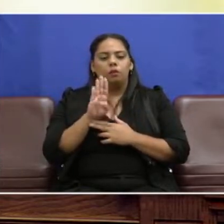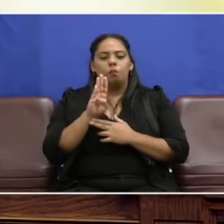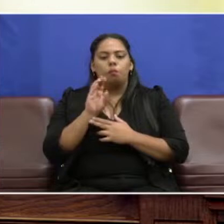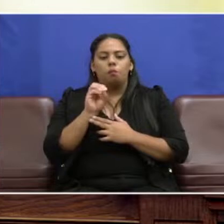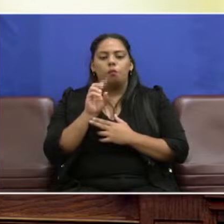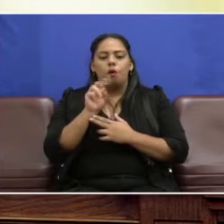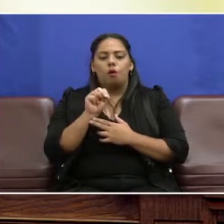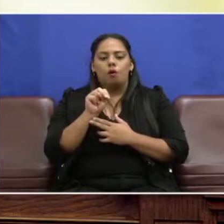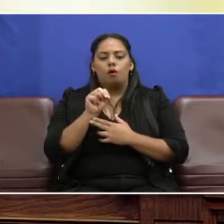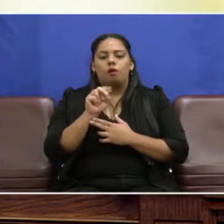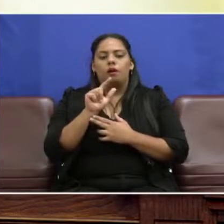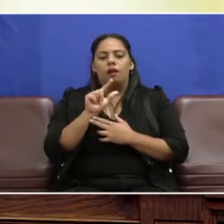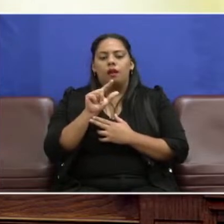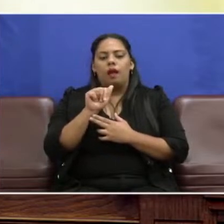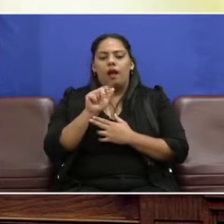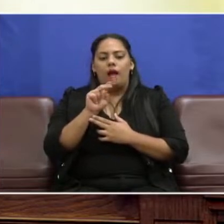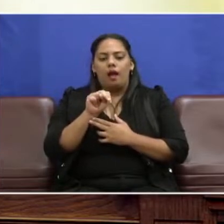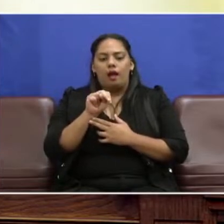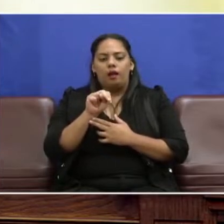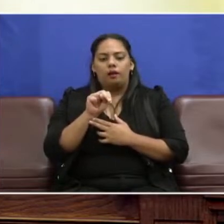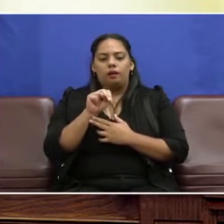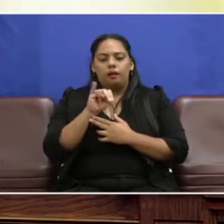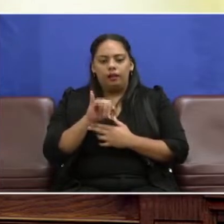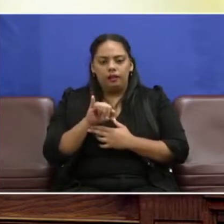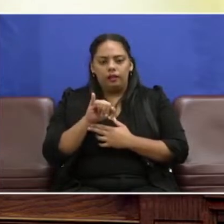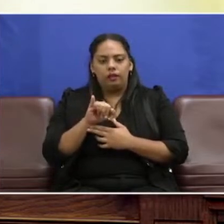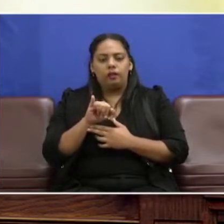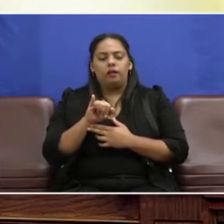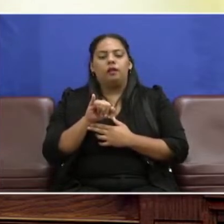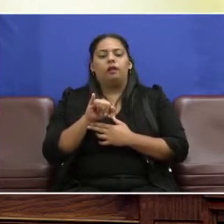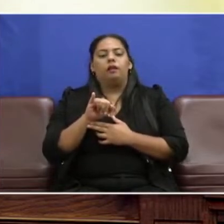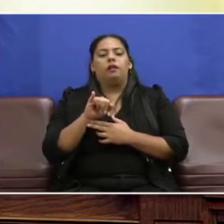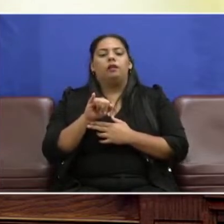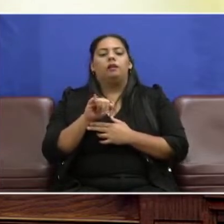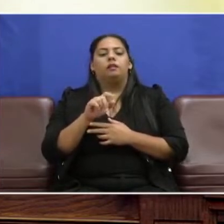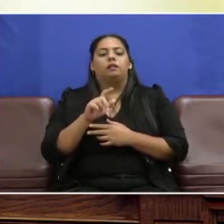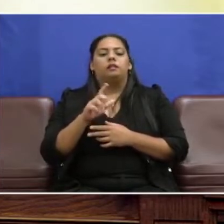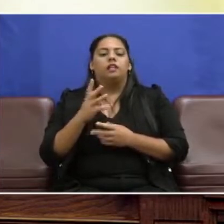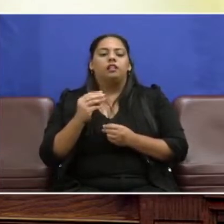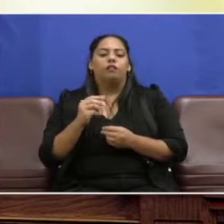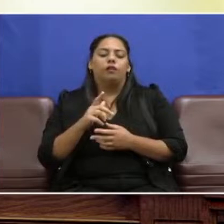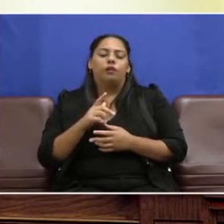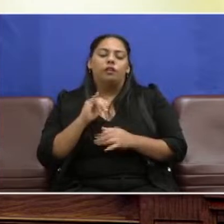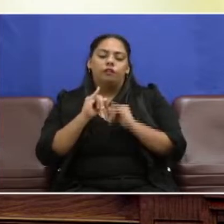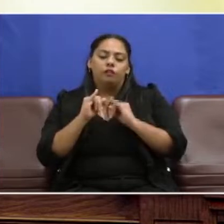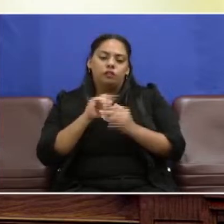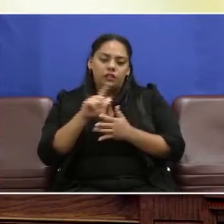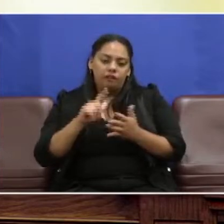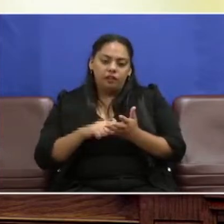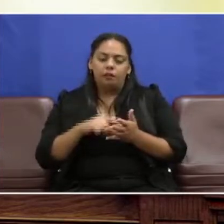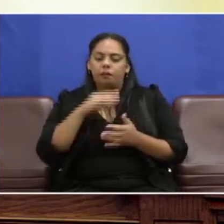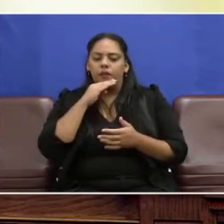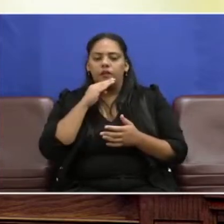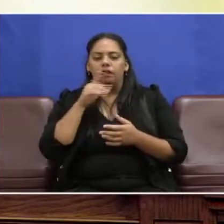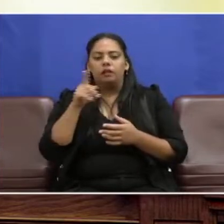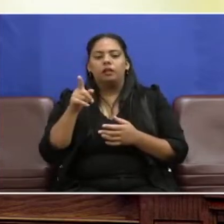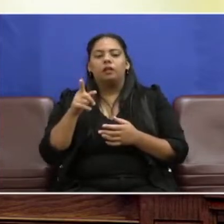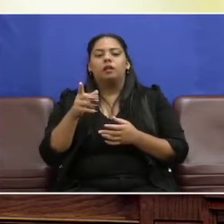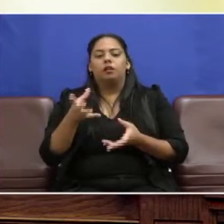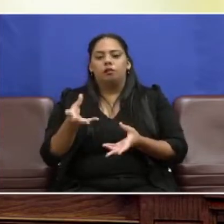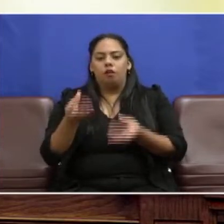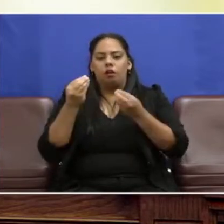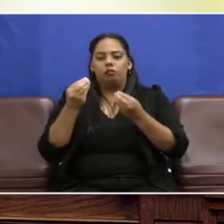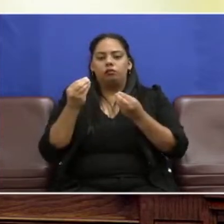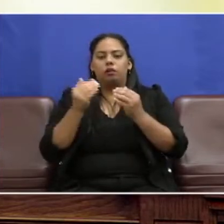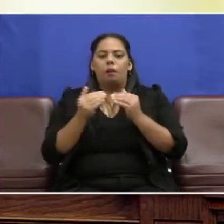Bongani Bengu. Was interviewee 17. He's indicated that he has received a promotion at